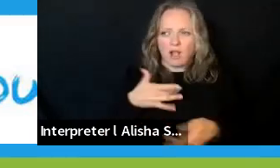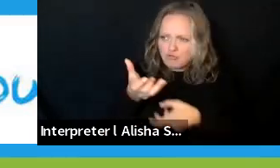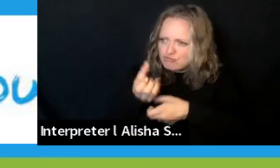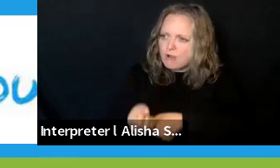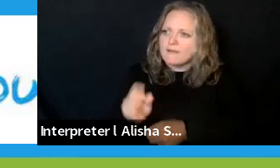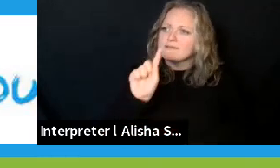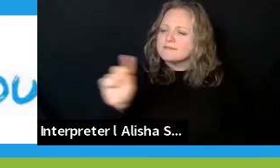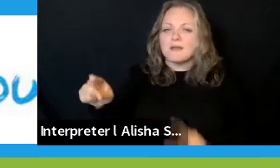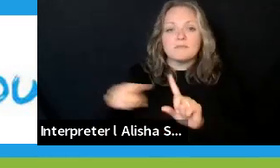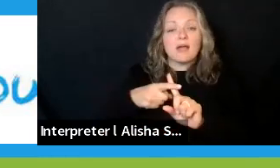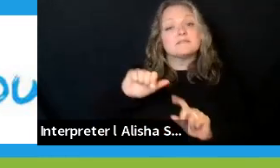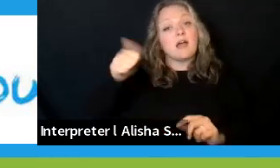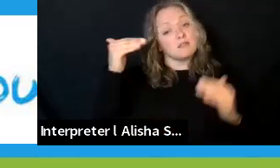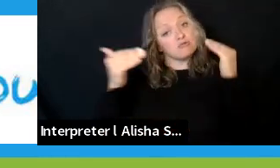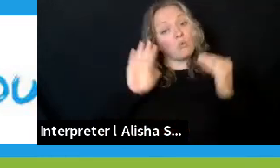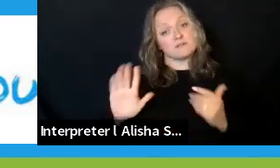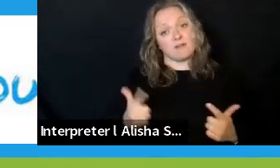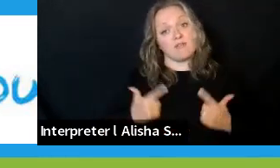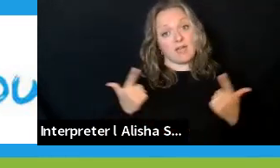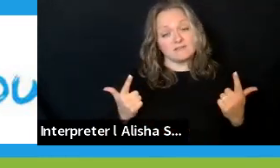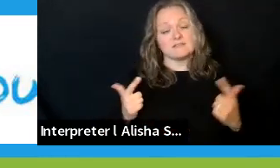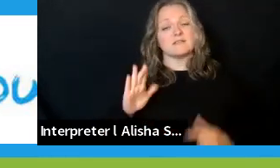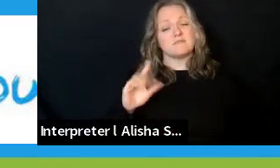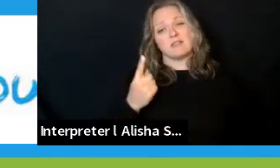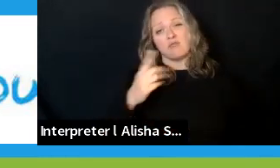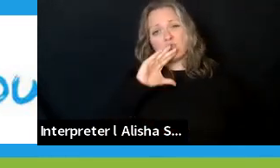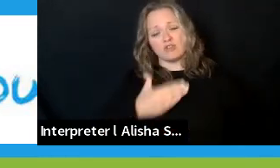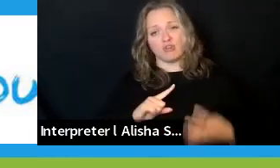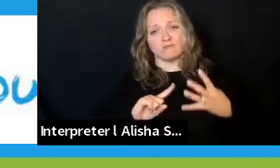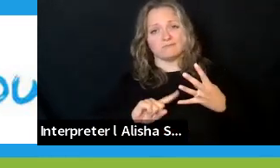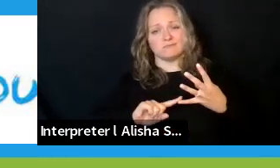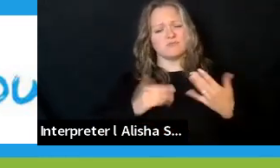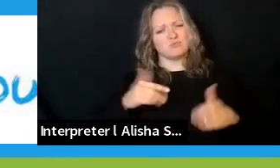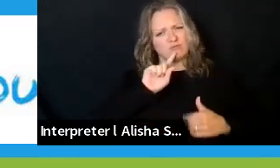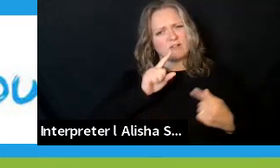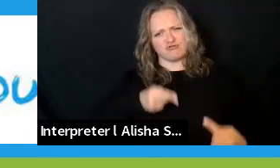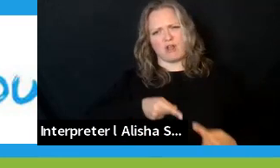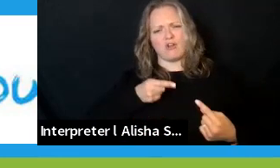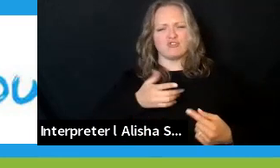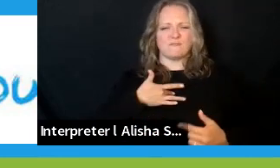as well as adults in their lives. But my one daughter really struggled. She was